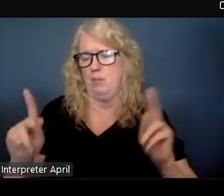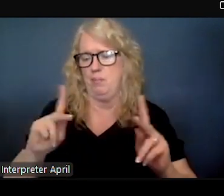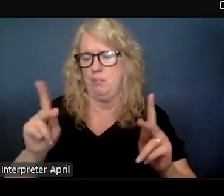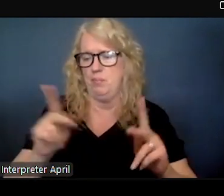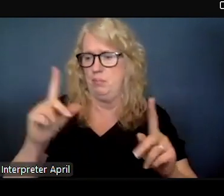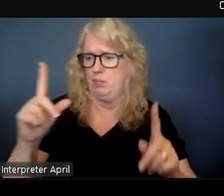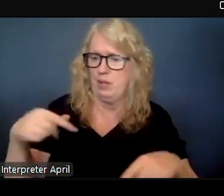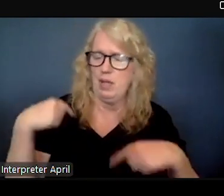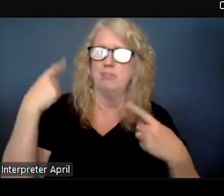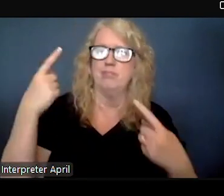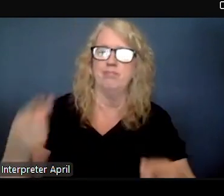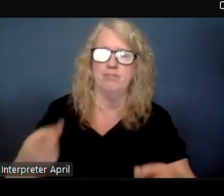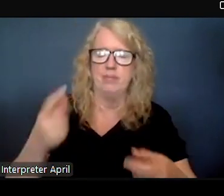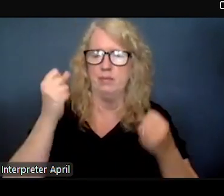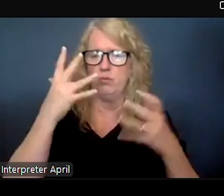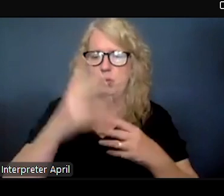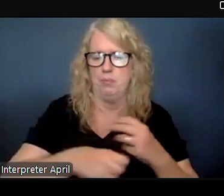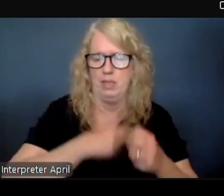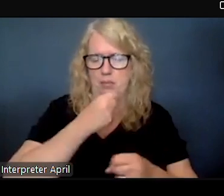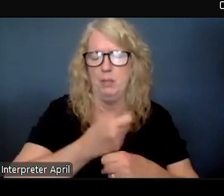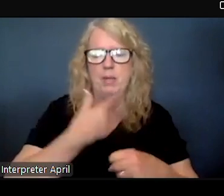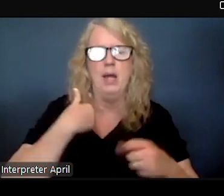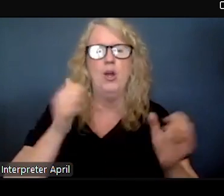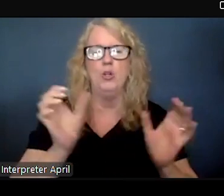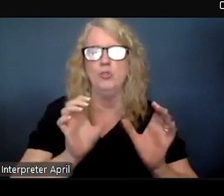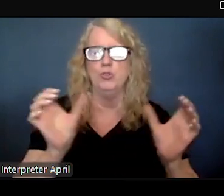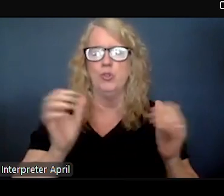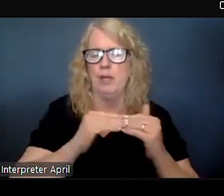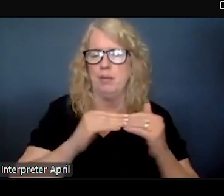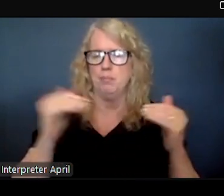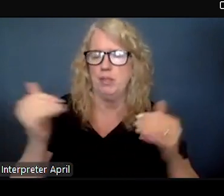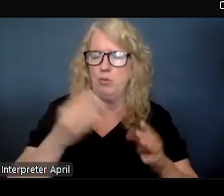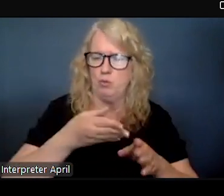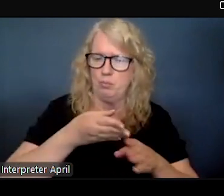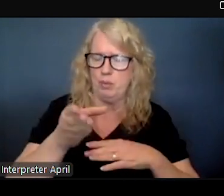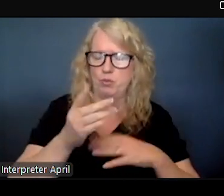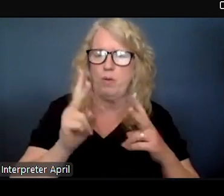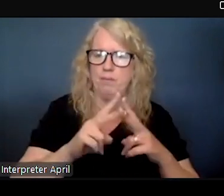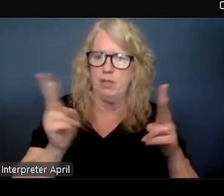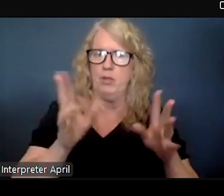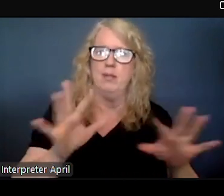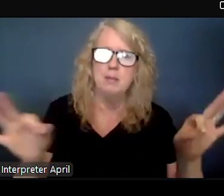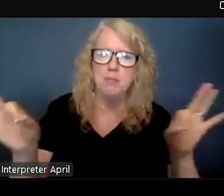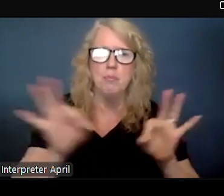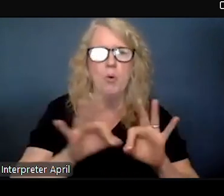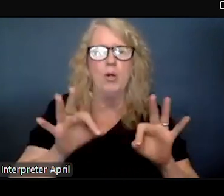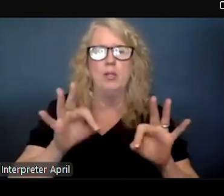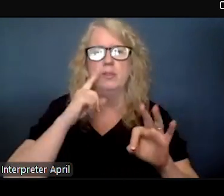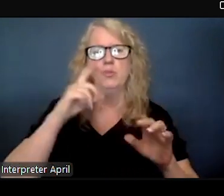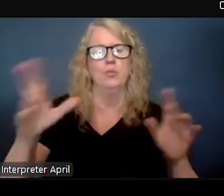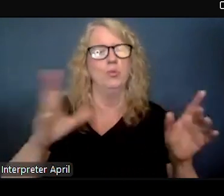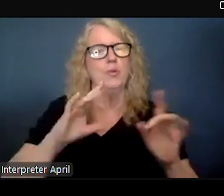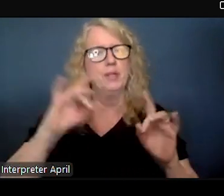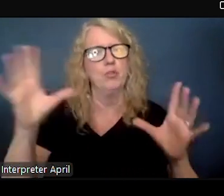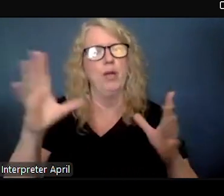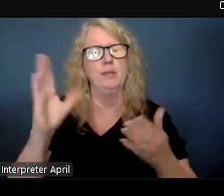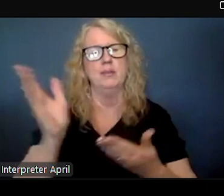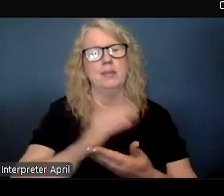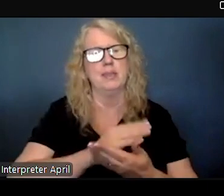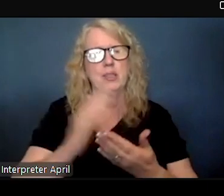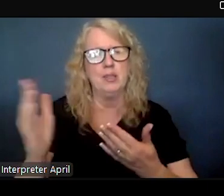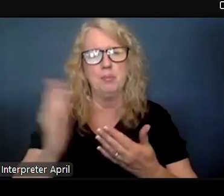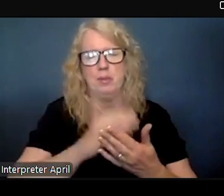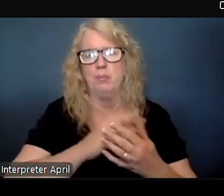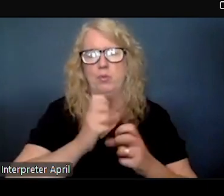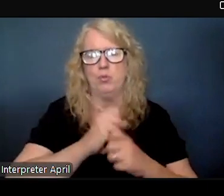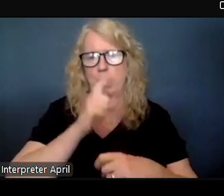field for years. So our certified peer specialists are very, very important to the crisis continuum and crisis care for